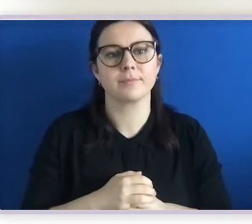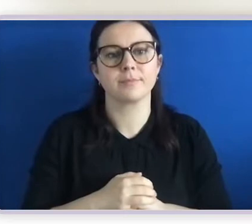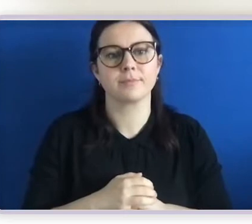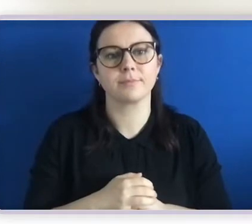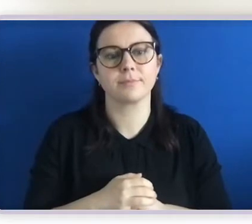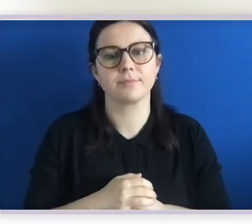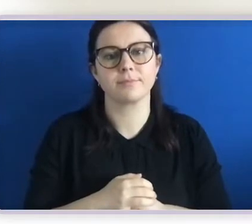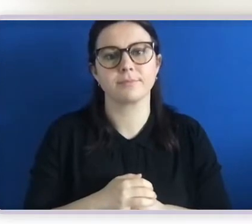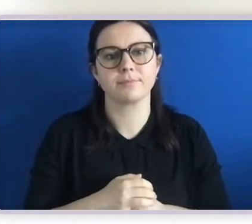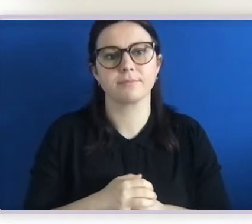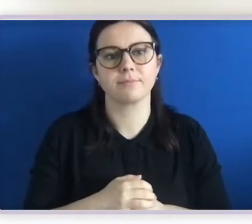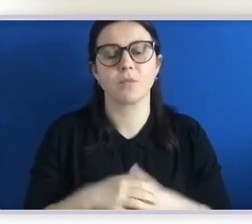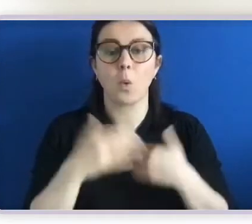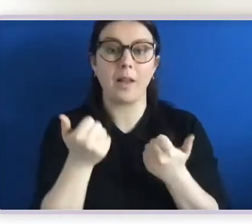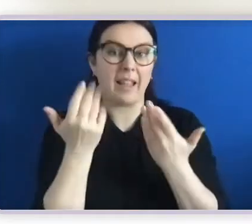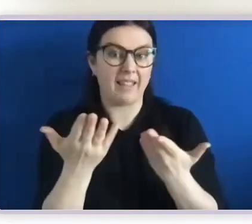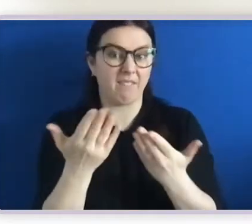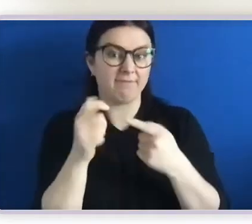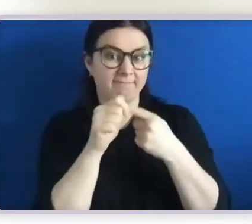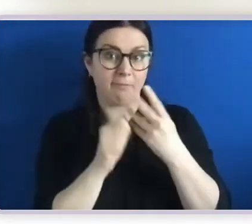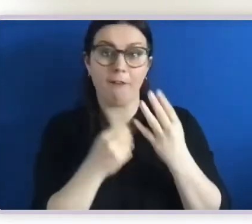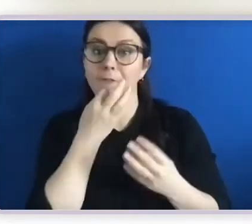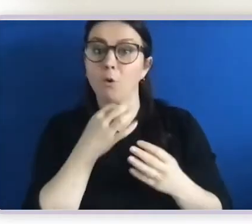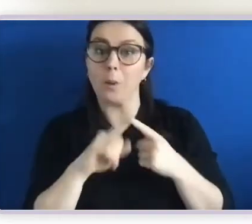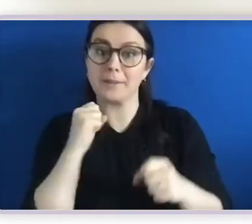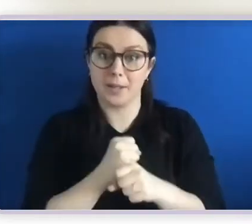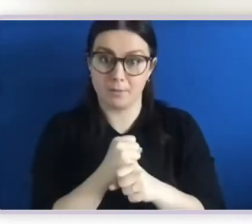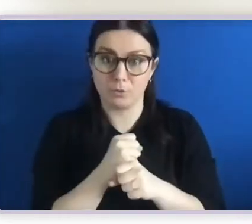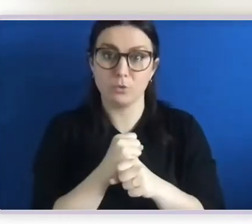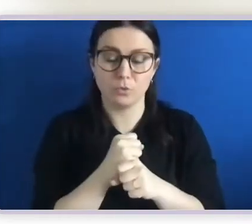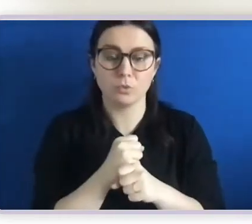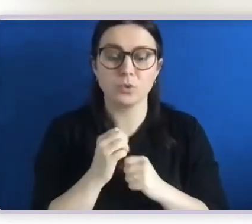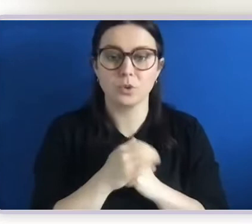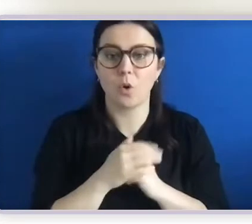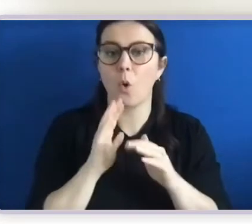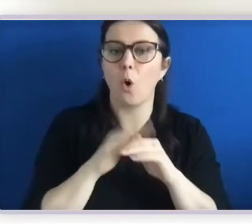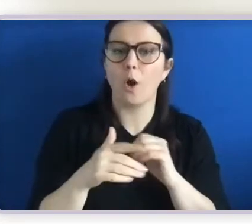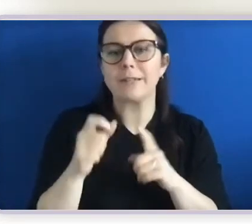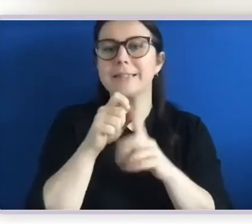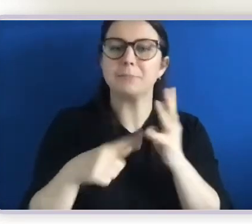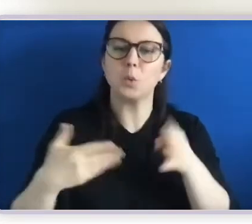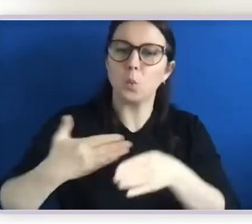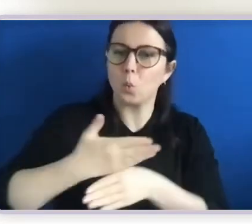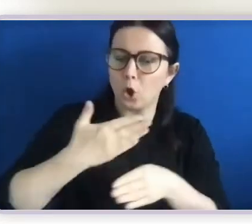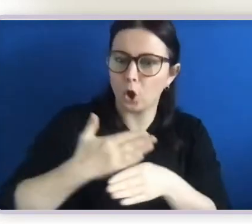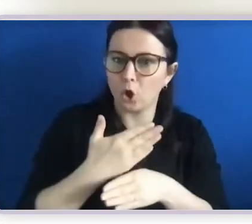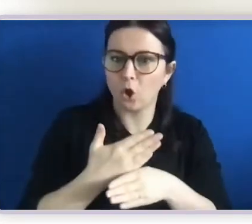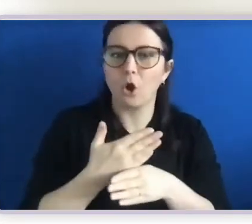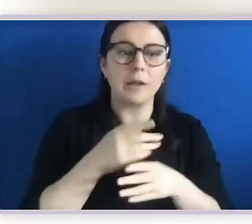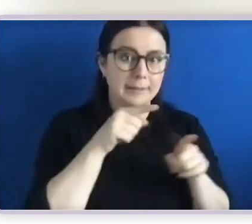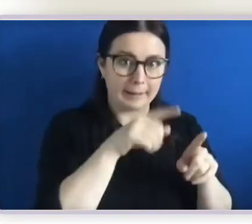So just to give a few examples about disability work or what's not disability